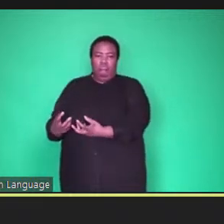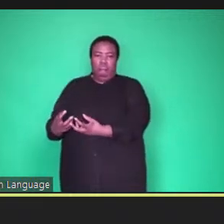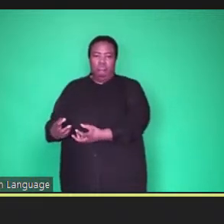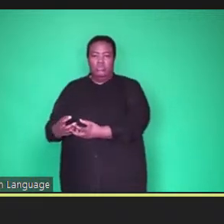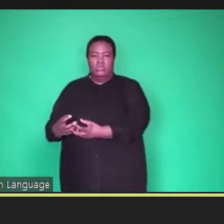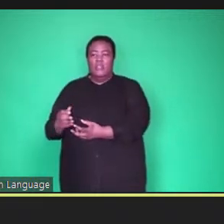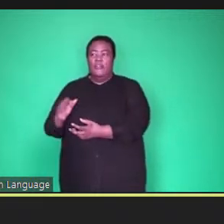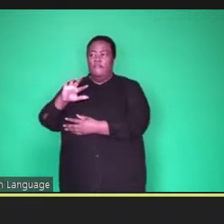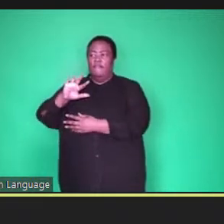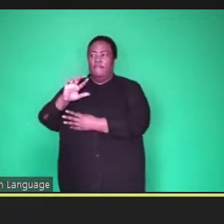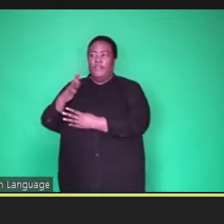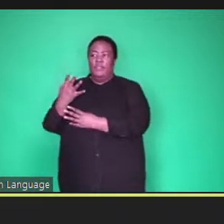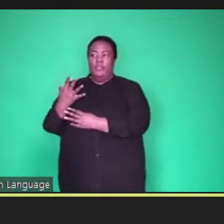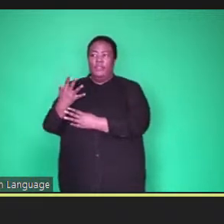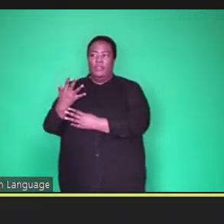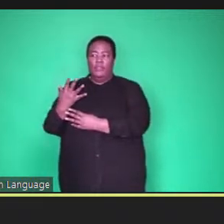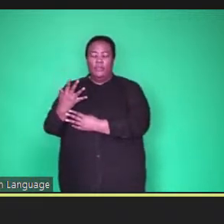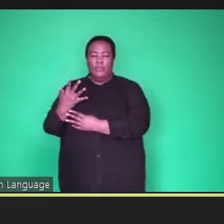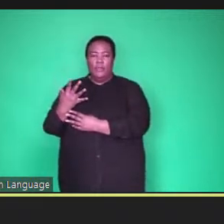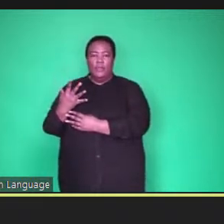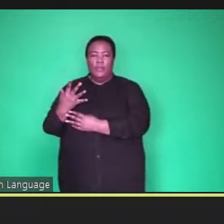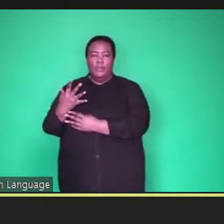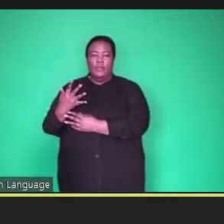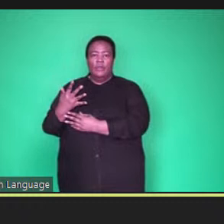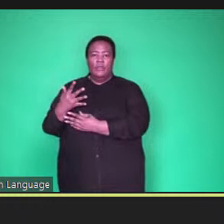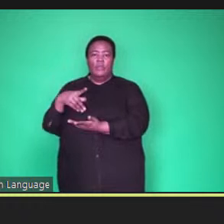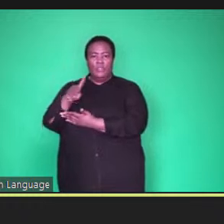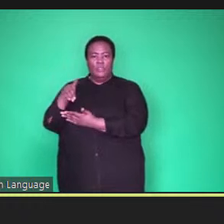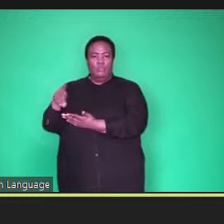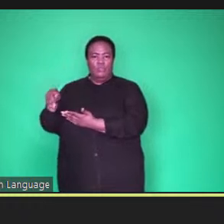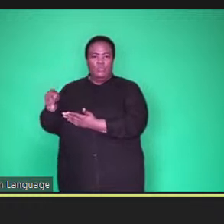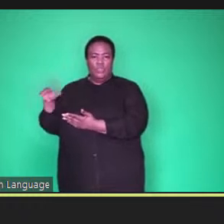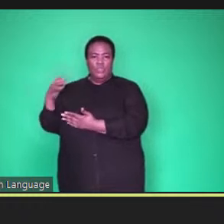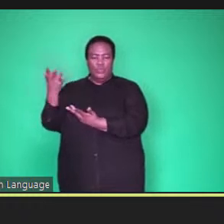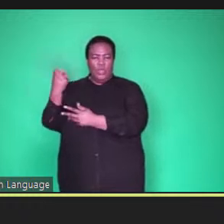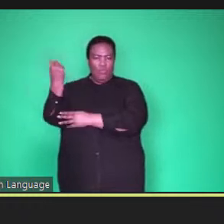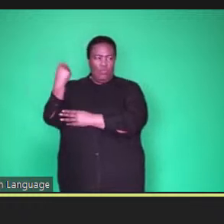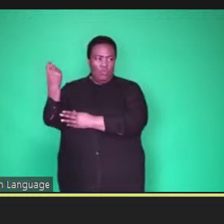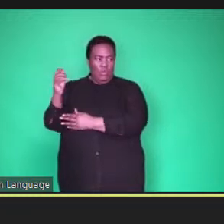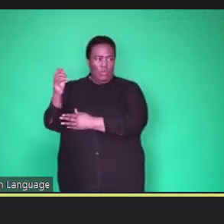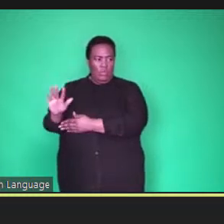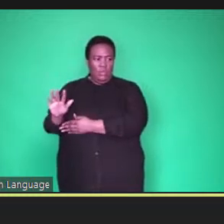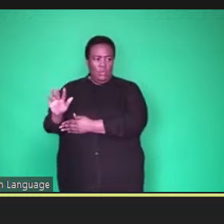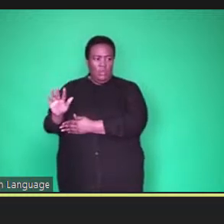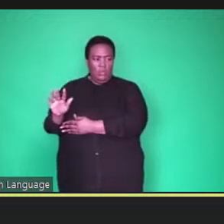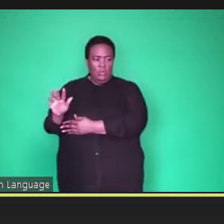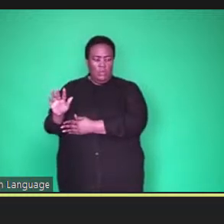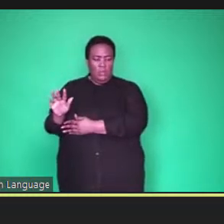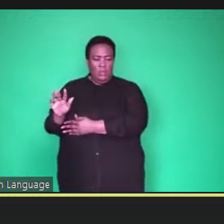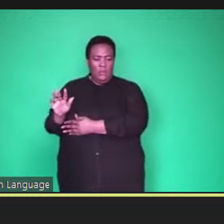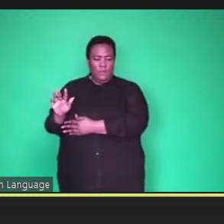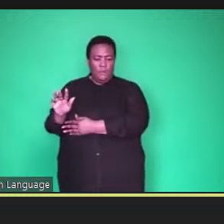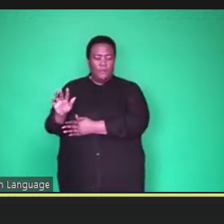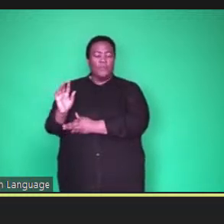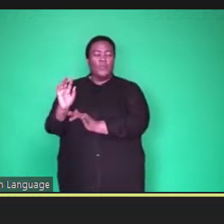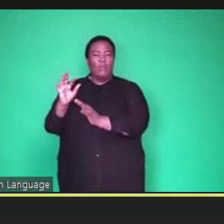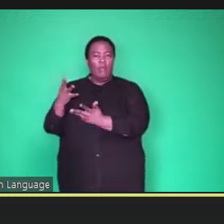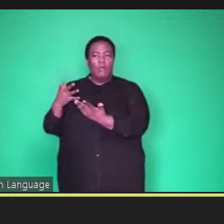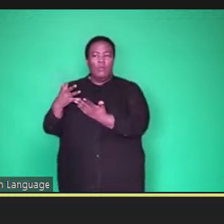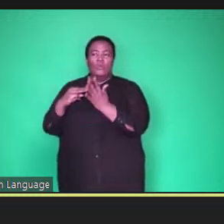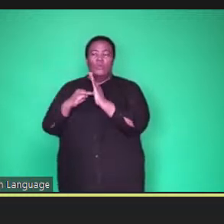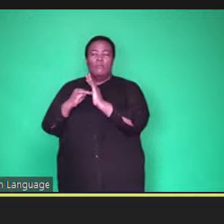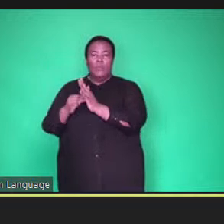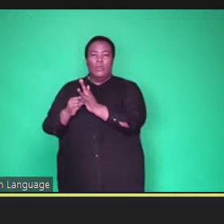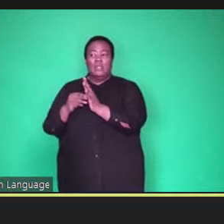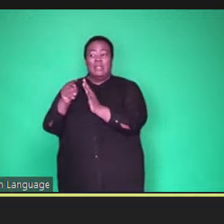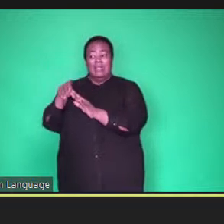each row. Now, the question here that Mdu is modeling for us with NIDS data, what is those